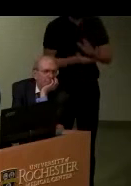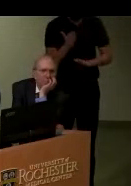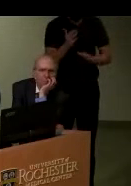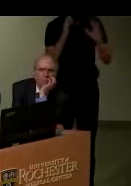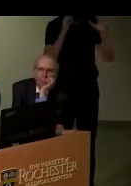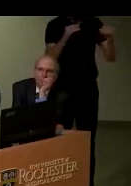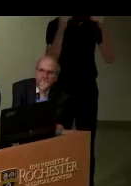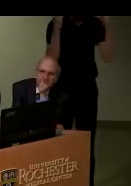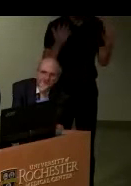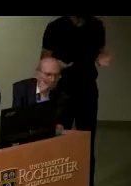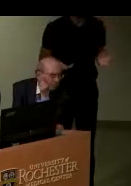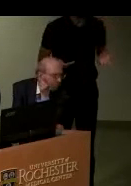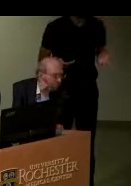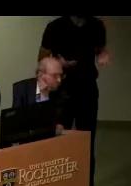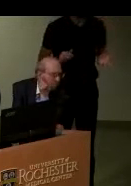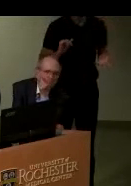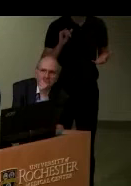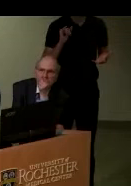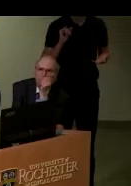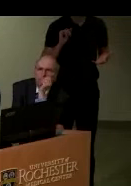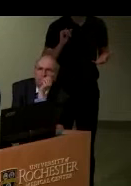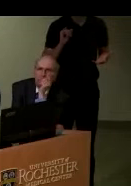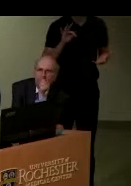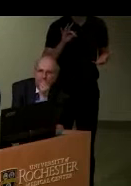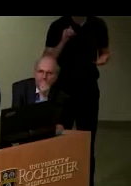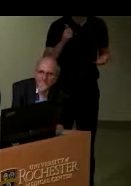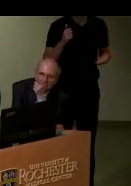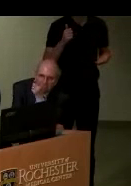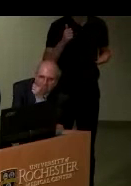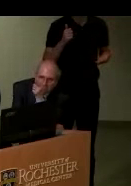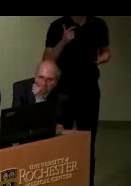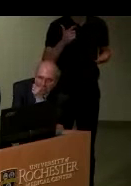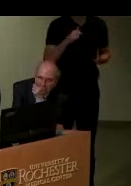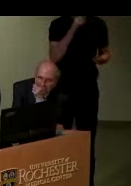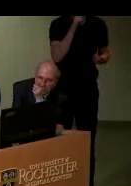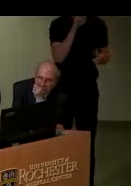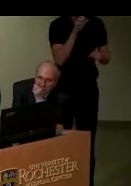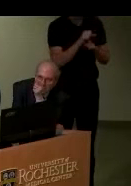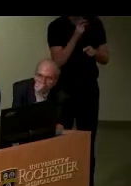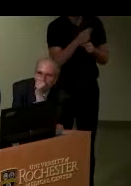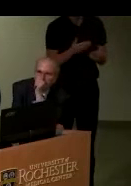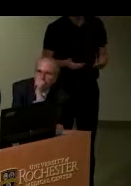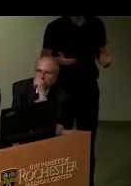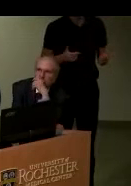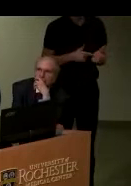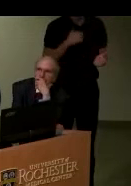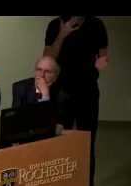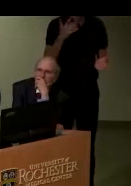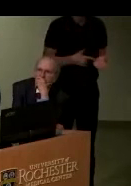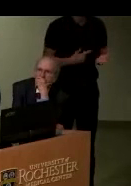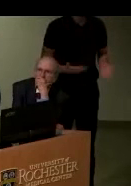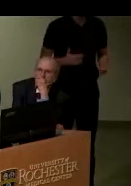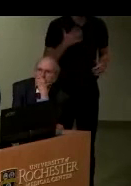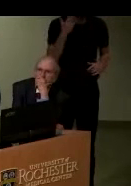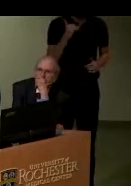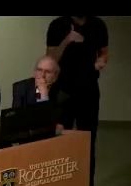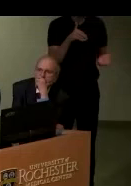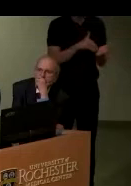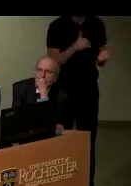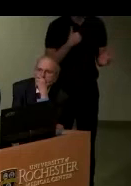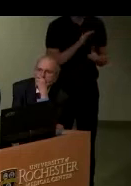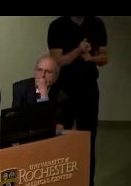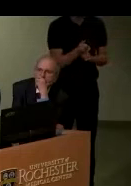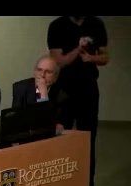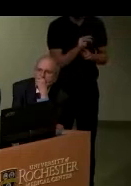And, if there was really a doubt that a note captured the right thing, those were few and far between, because the doctor had their